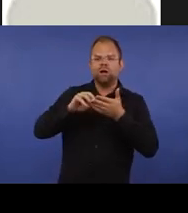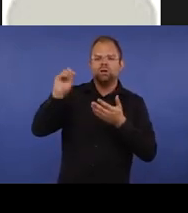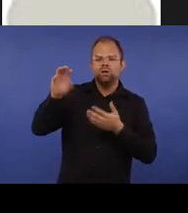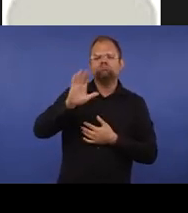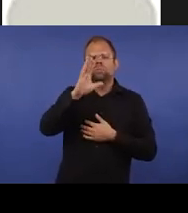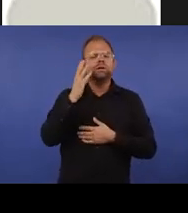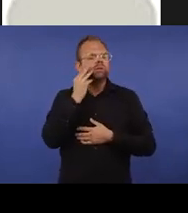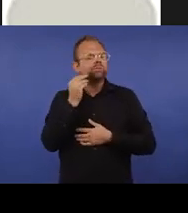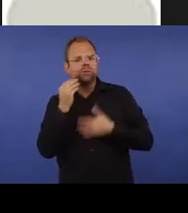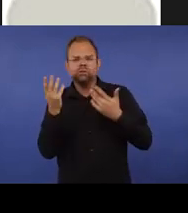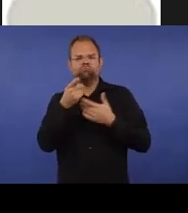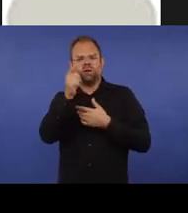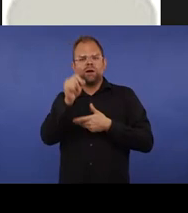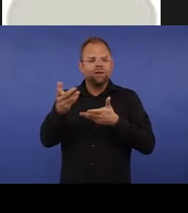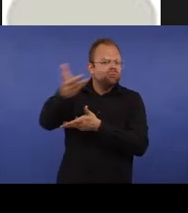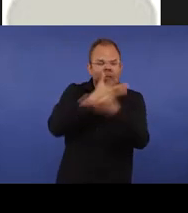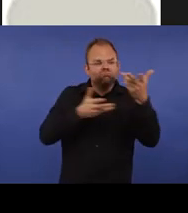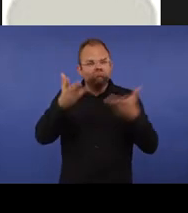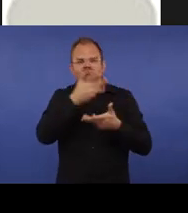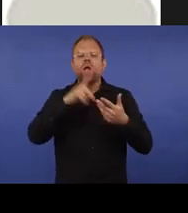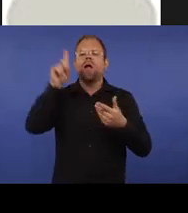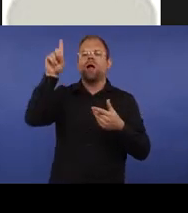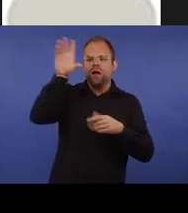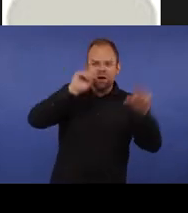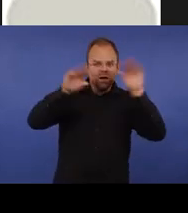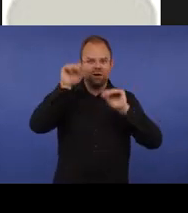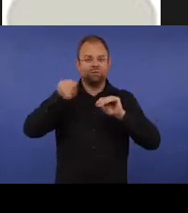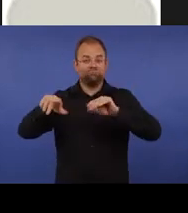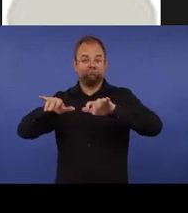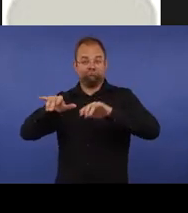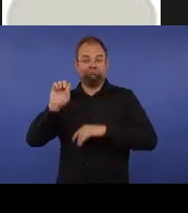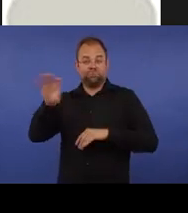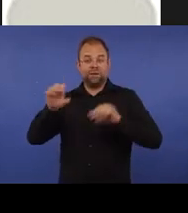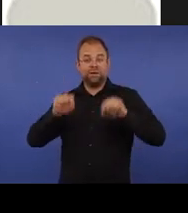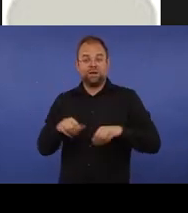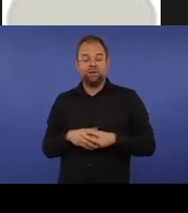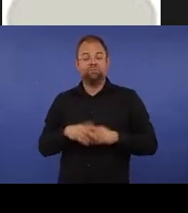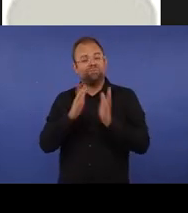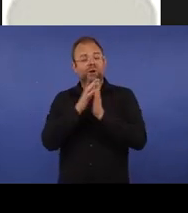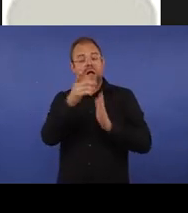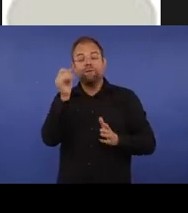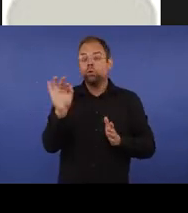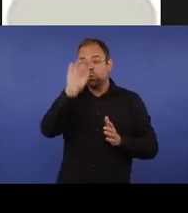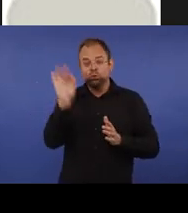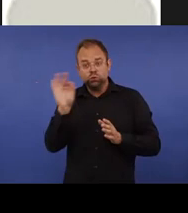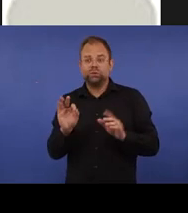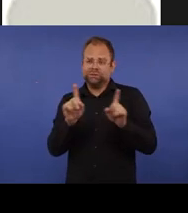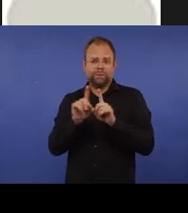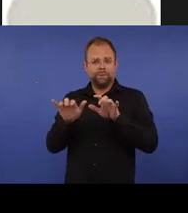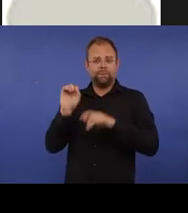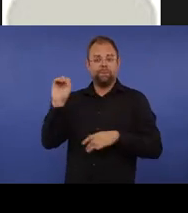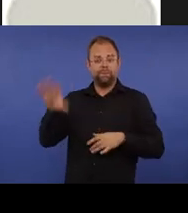next speaker will be a video message from Professor Jared Quinn. He is United Nations